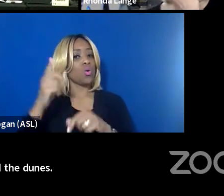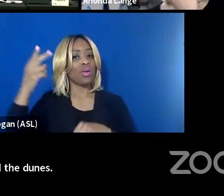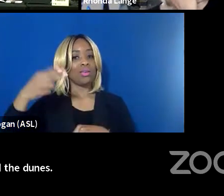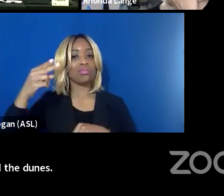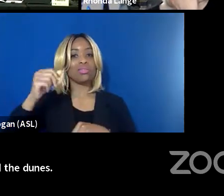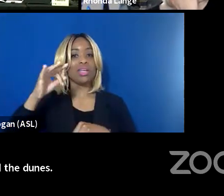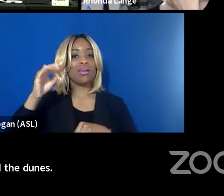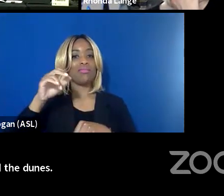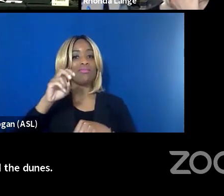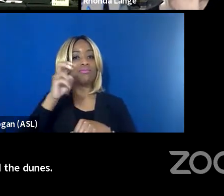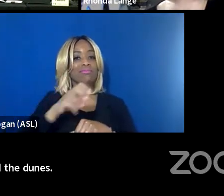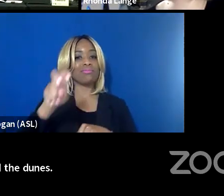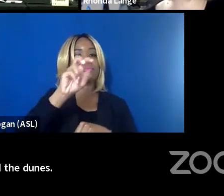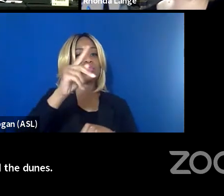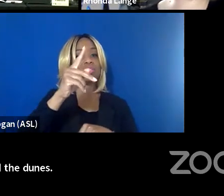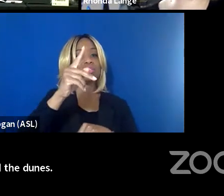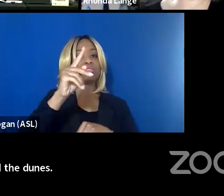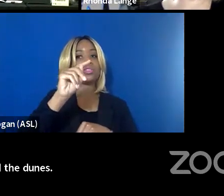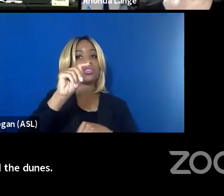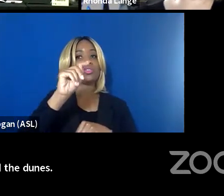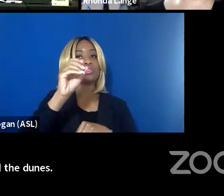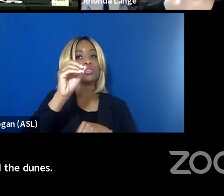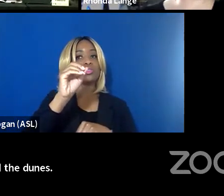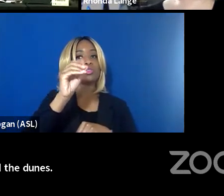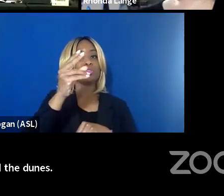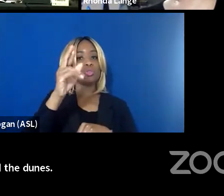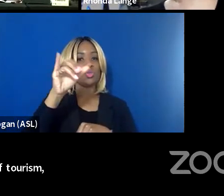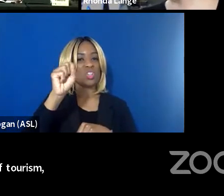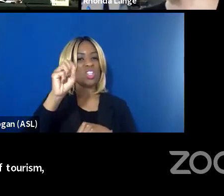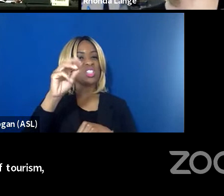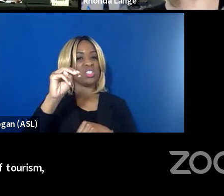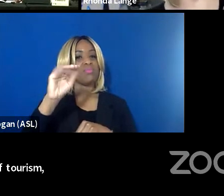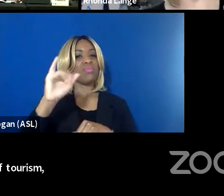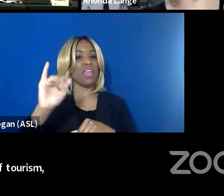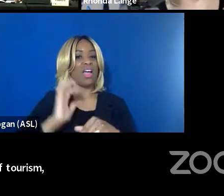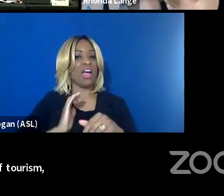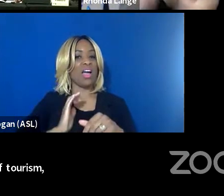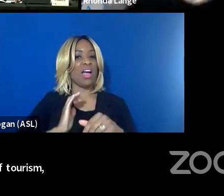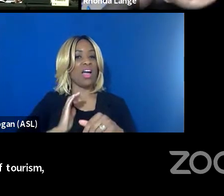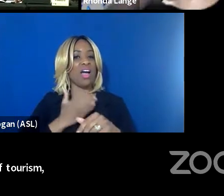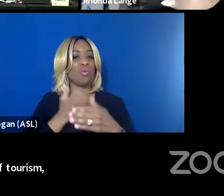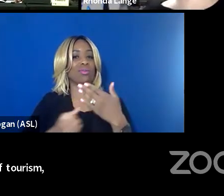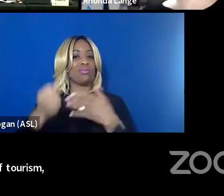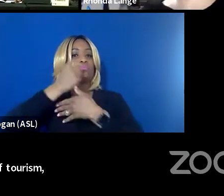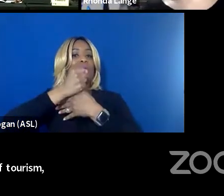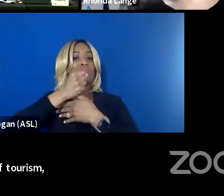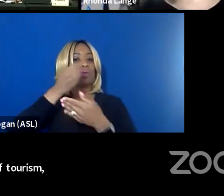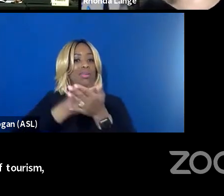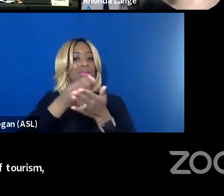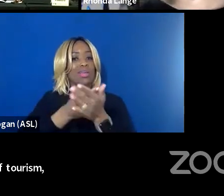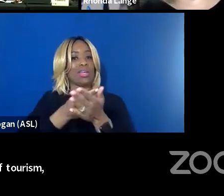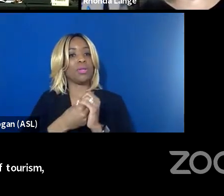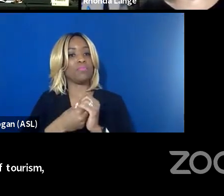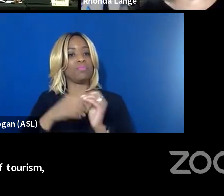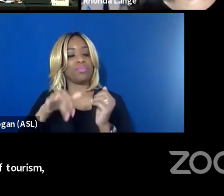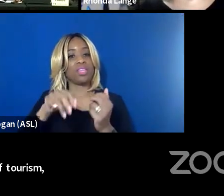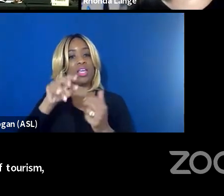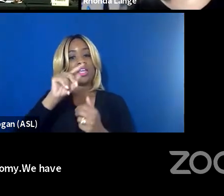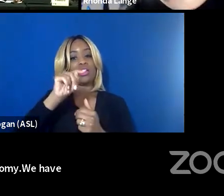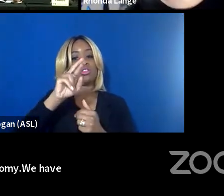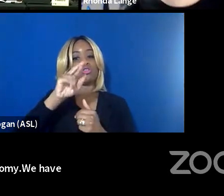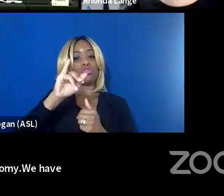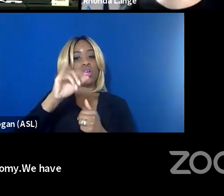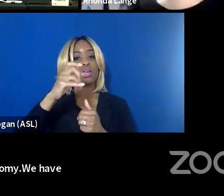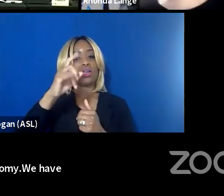of tourism. That is our primary economy. We have, in the tri-community area of